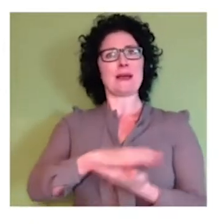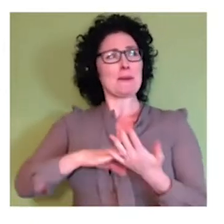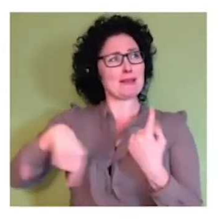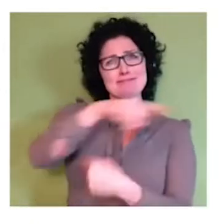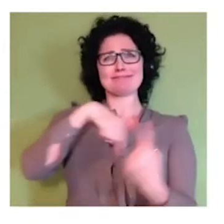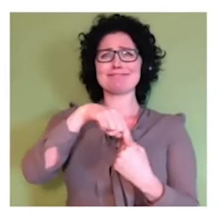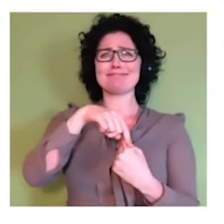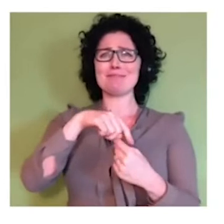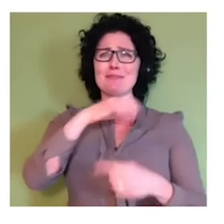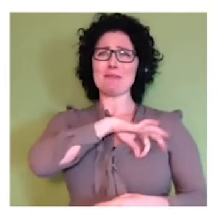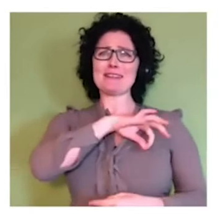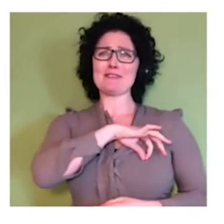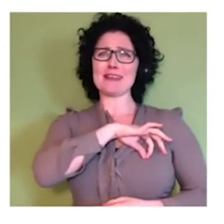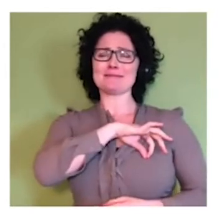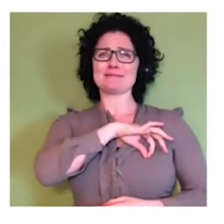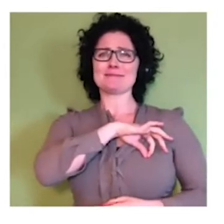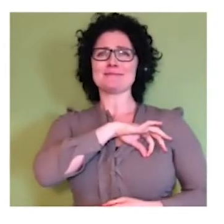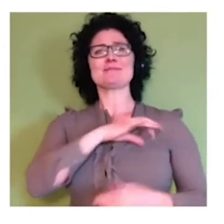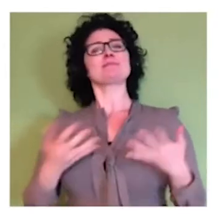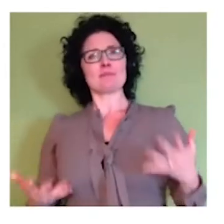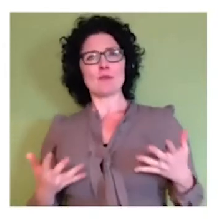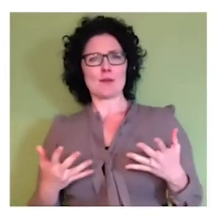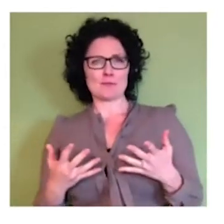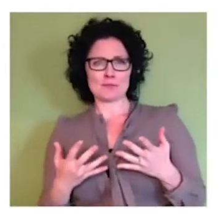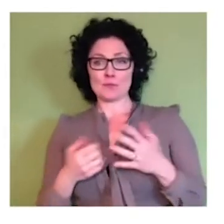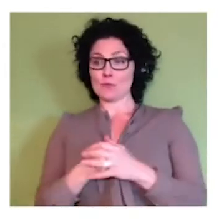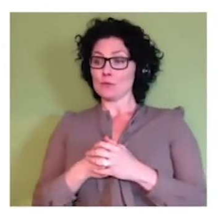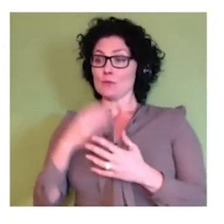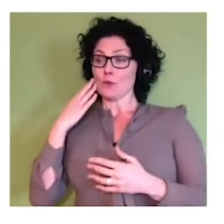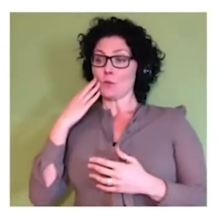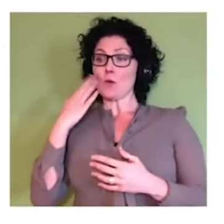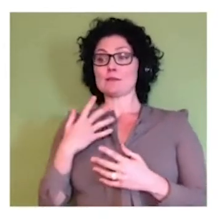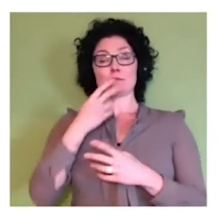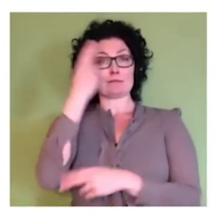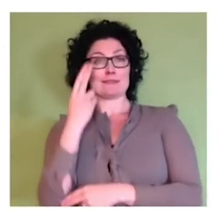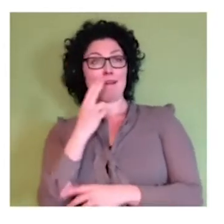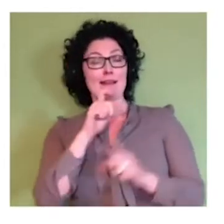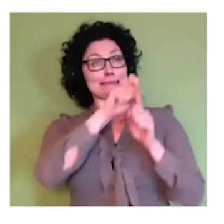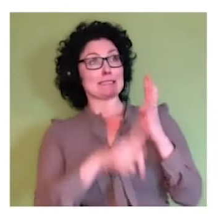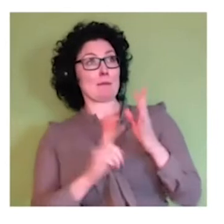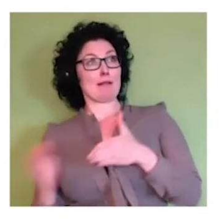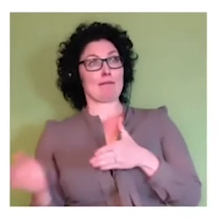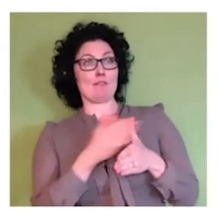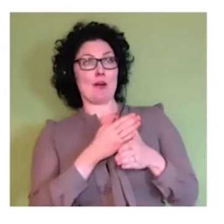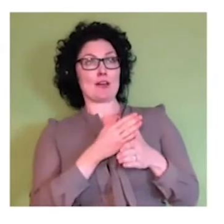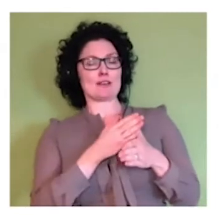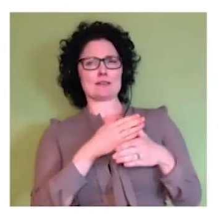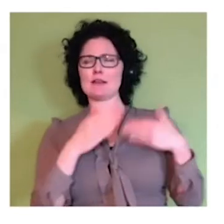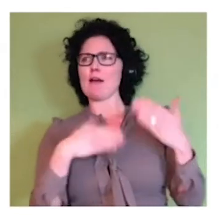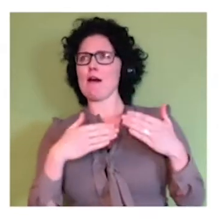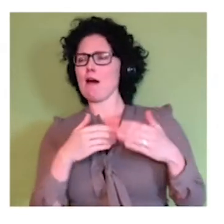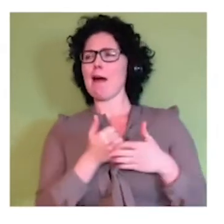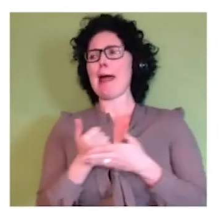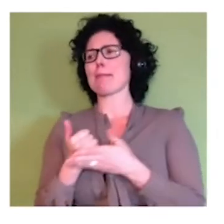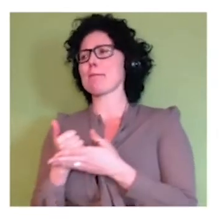So Elise Roy said that when we design for disability first, we often stumble upon solutions that are not only